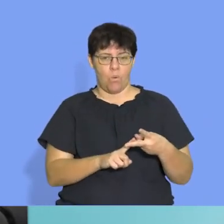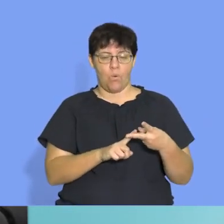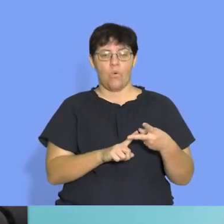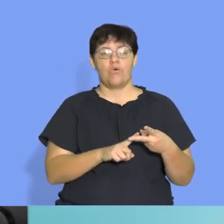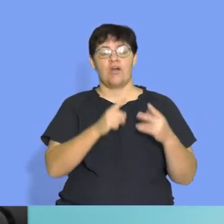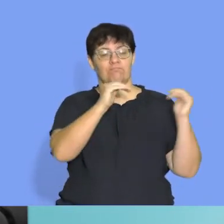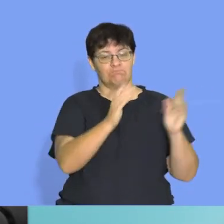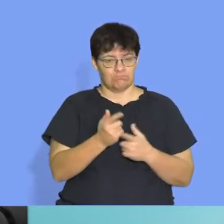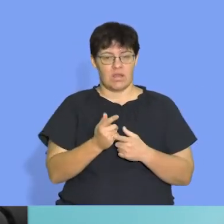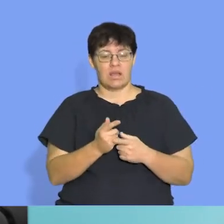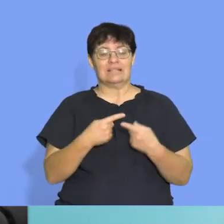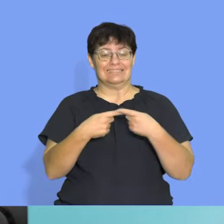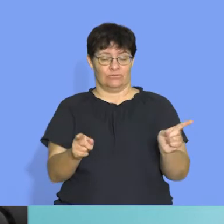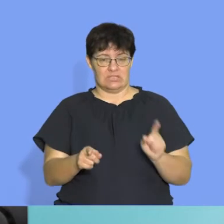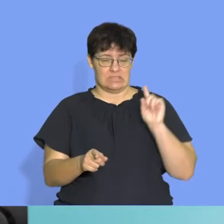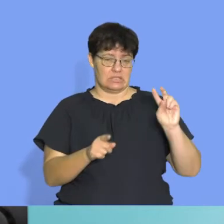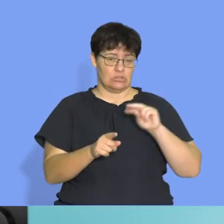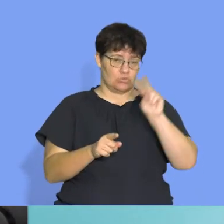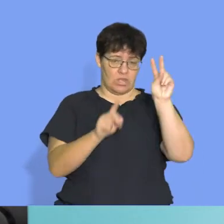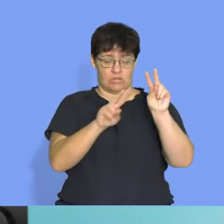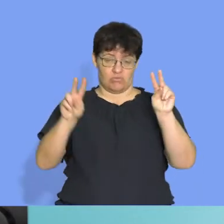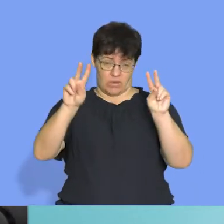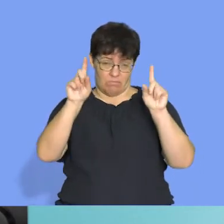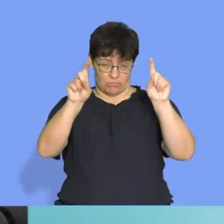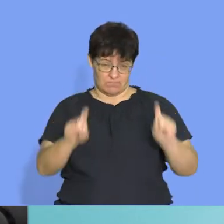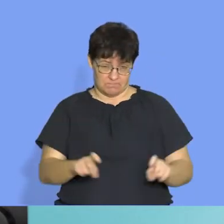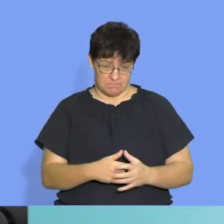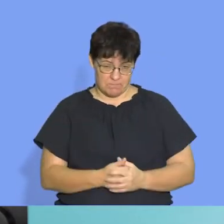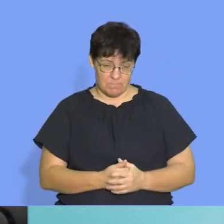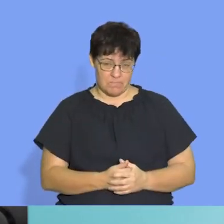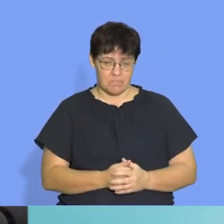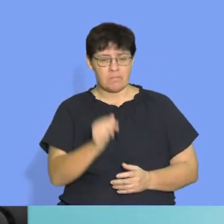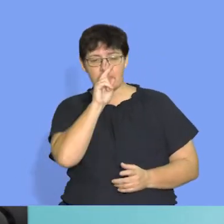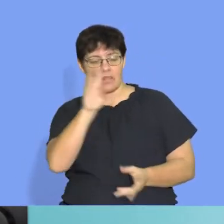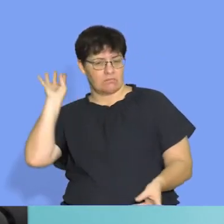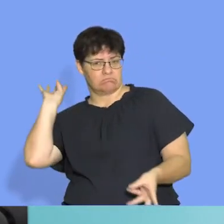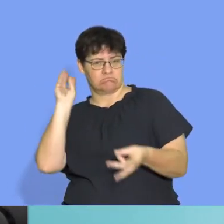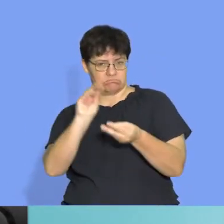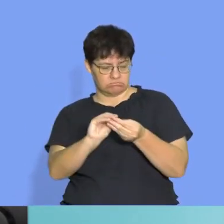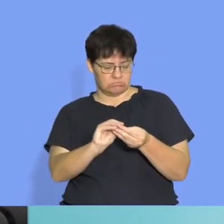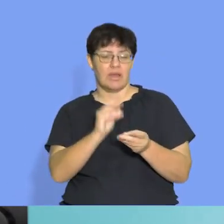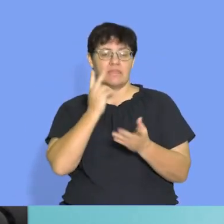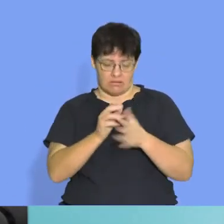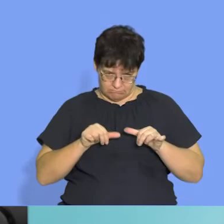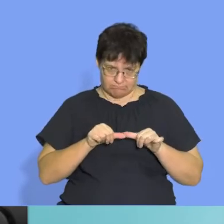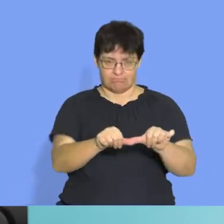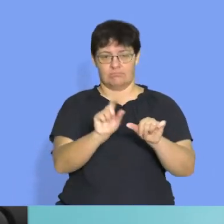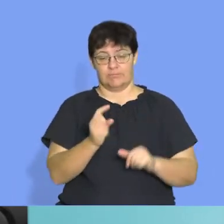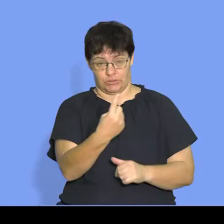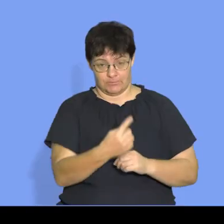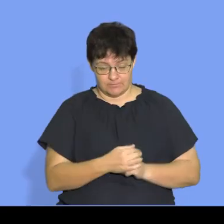the difference of two squares principles. But let's have a look at a recap quickly before we can go anywhere.